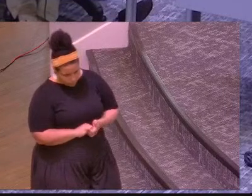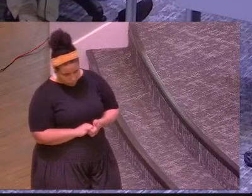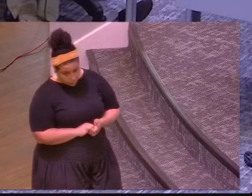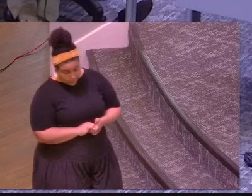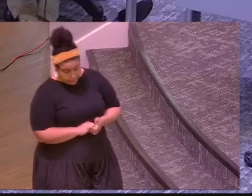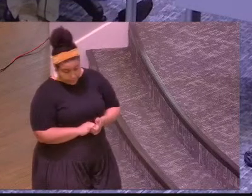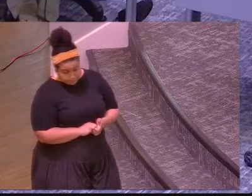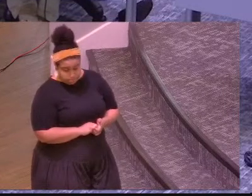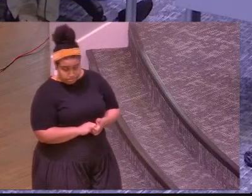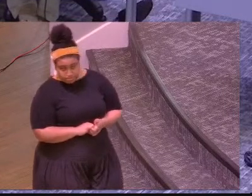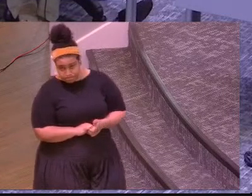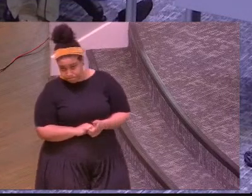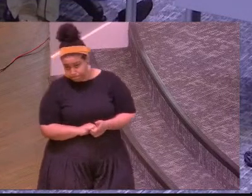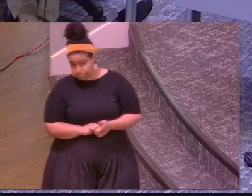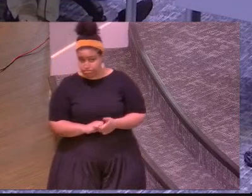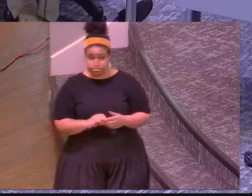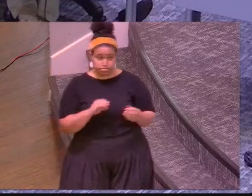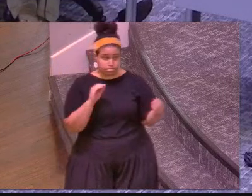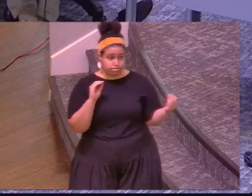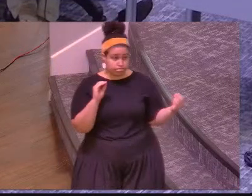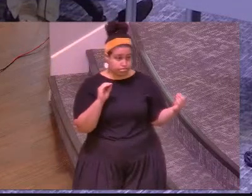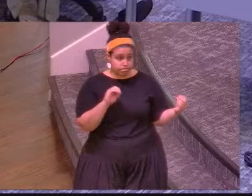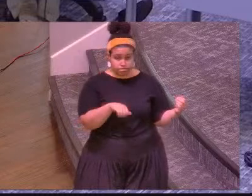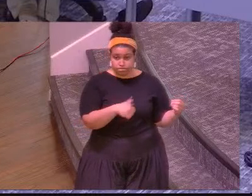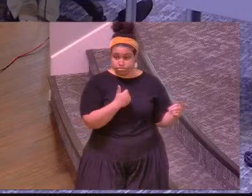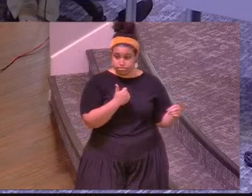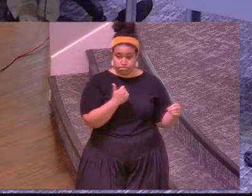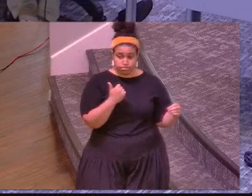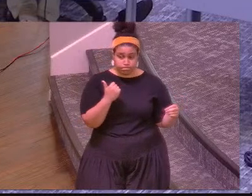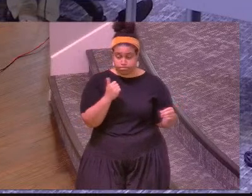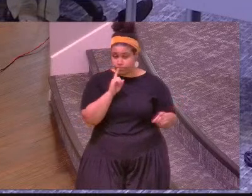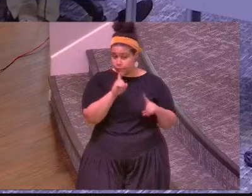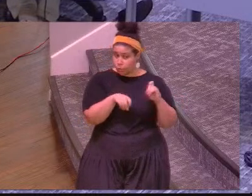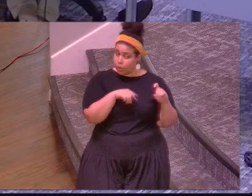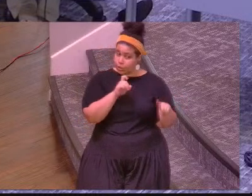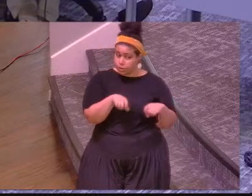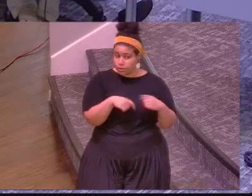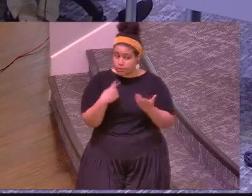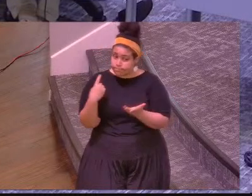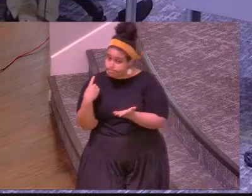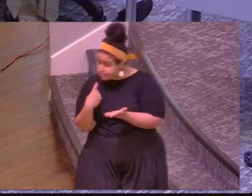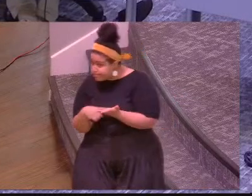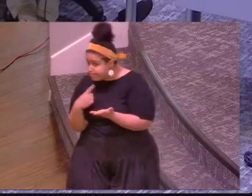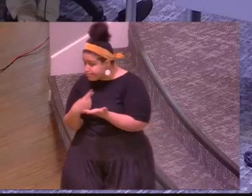Any further discussion or questions around early Head Start?